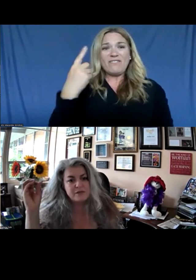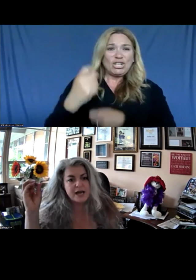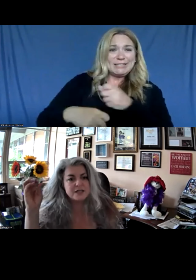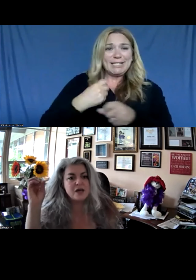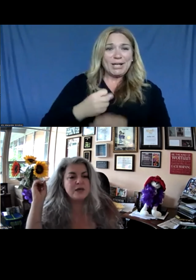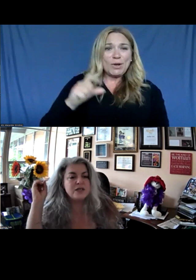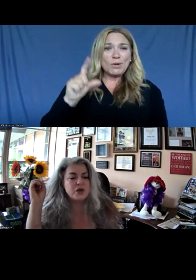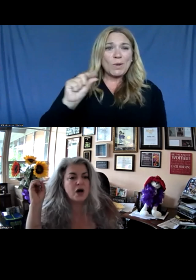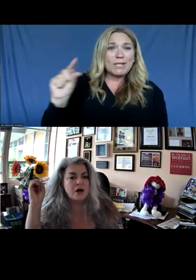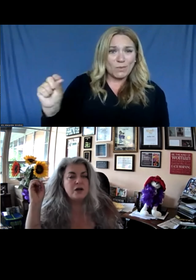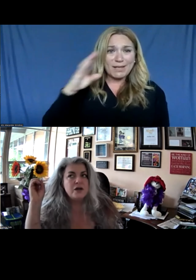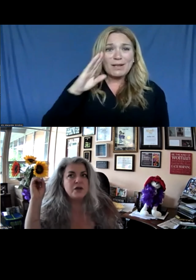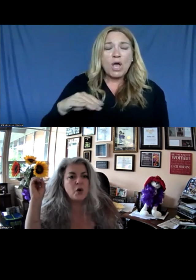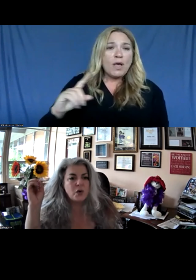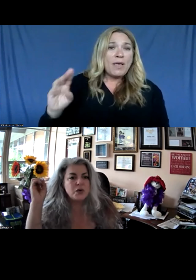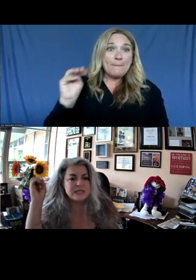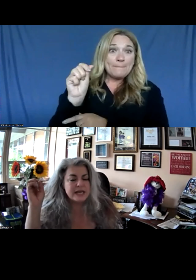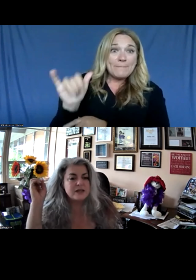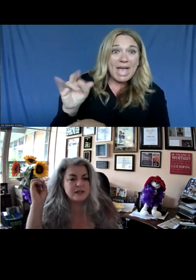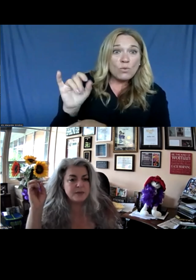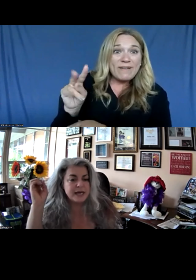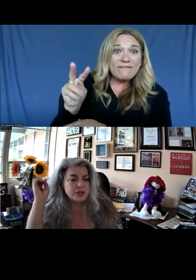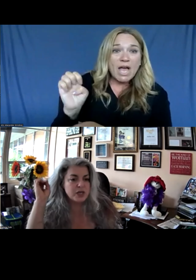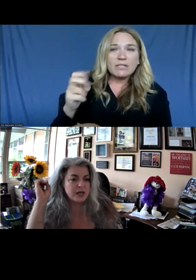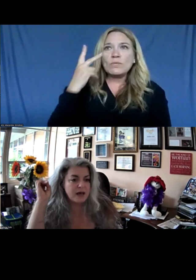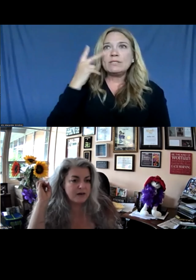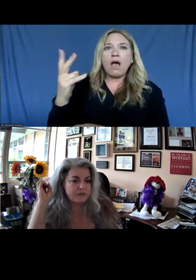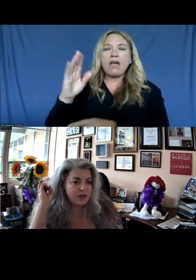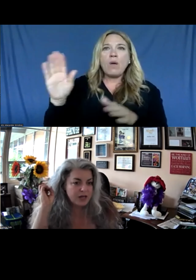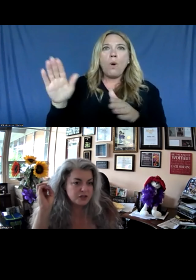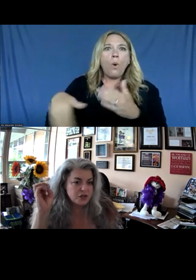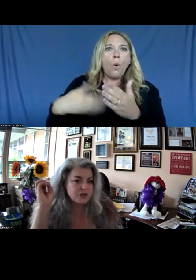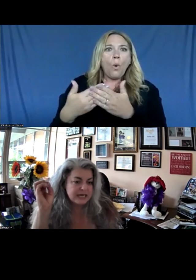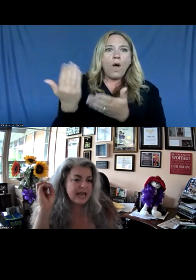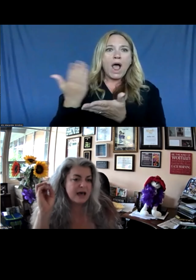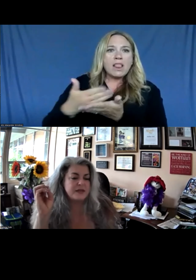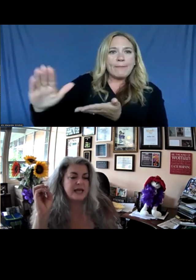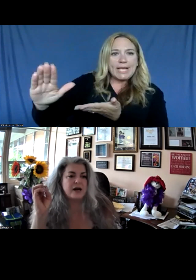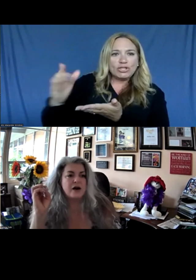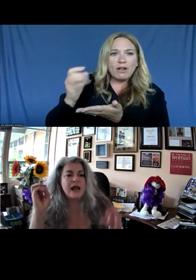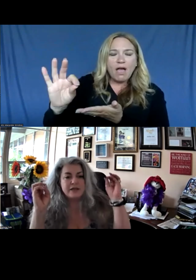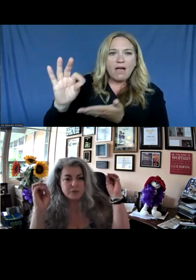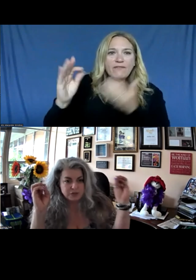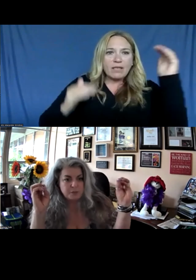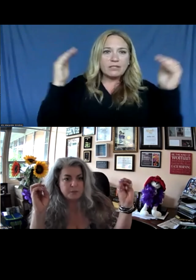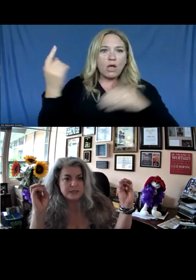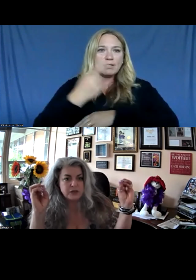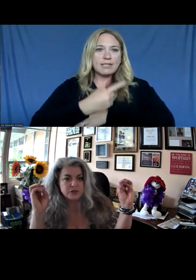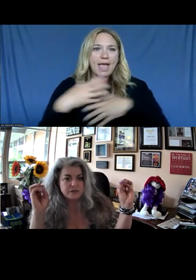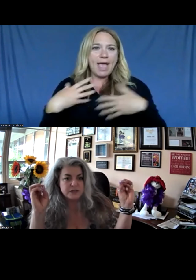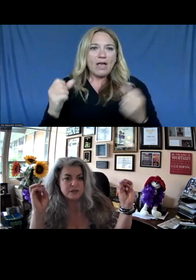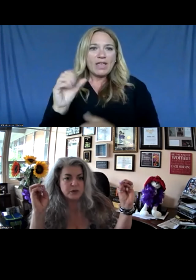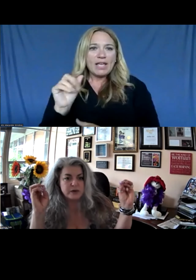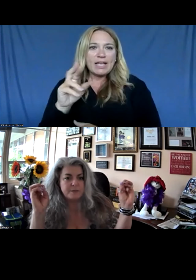May revise, we saw the wholesale elimination of adult day healthcare and the multi-purpose